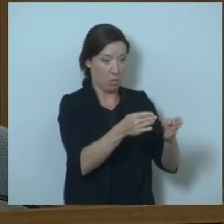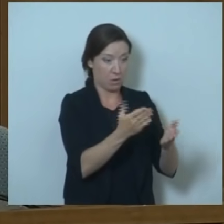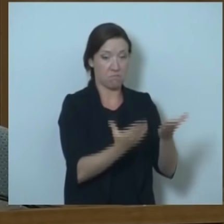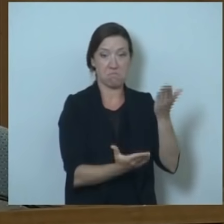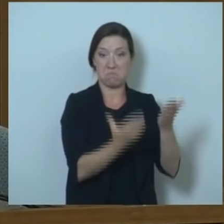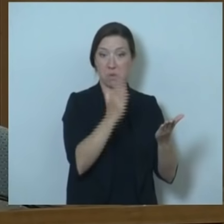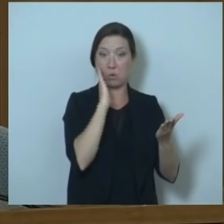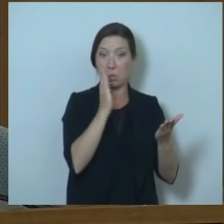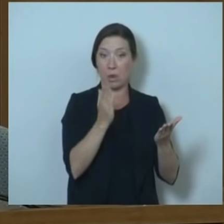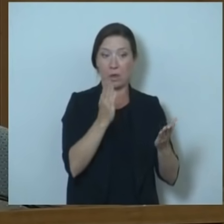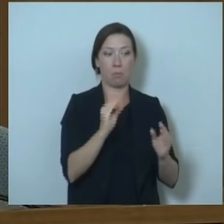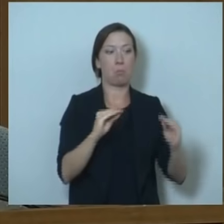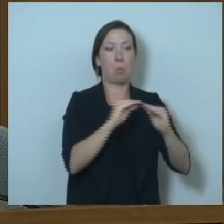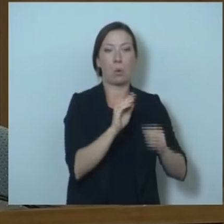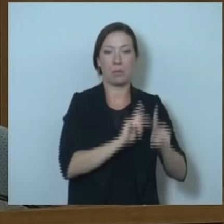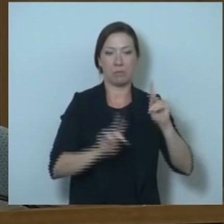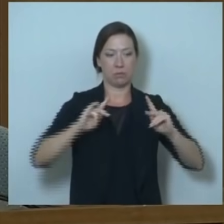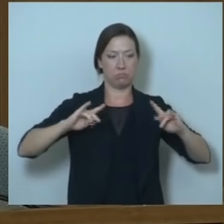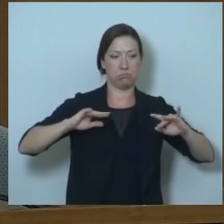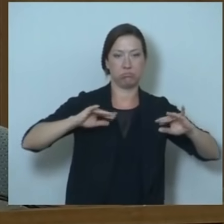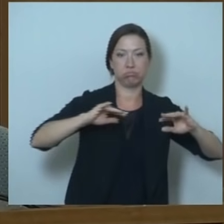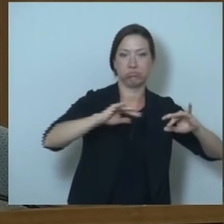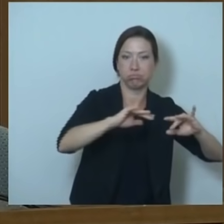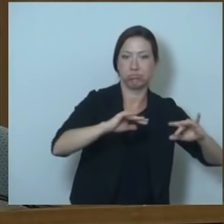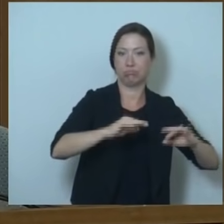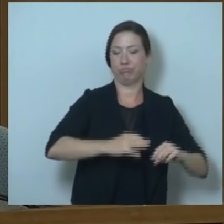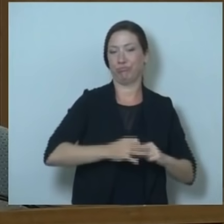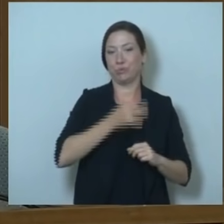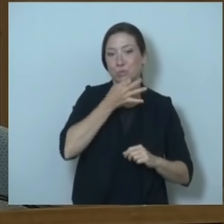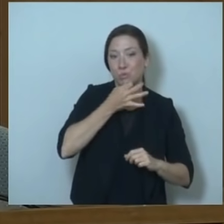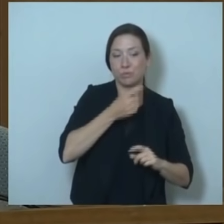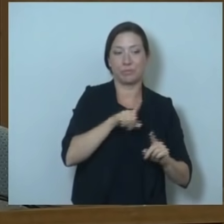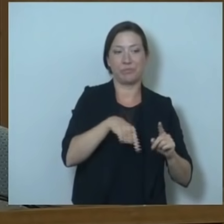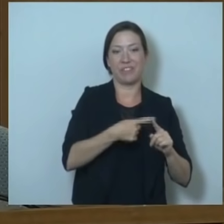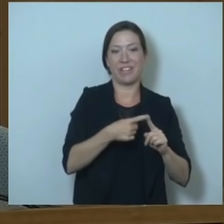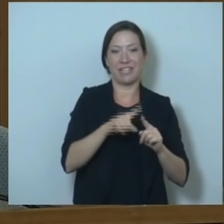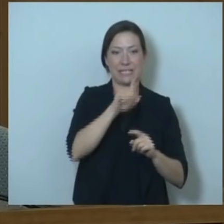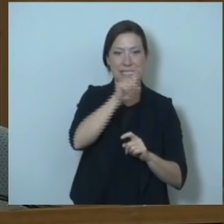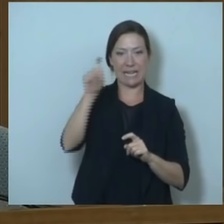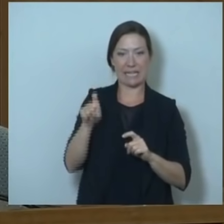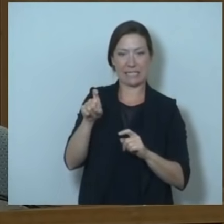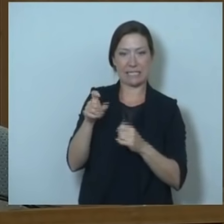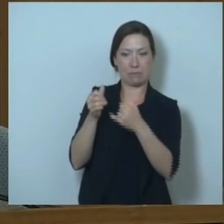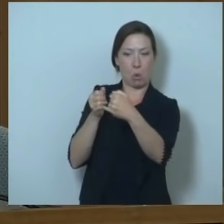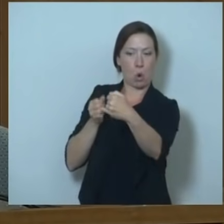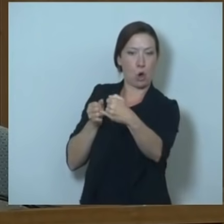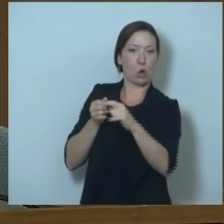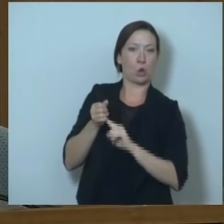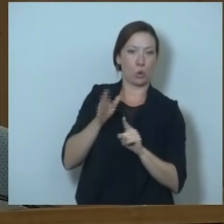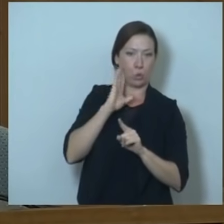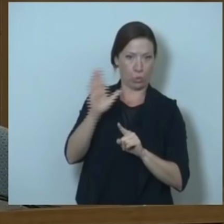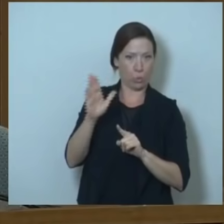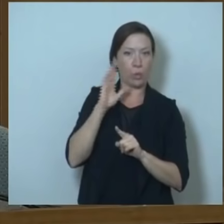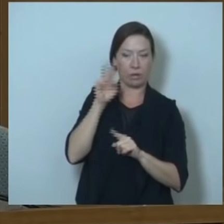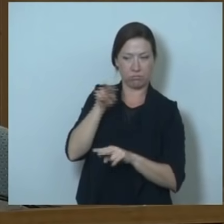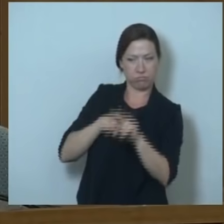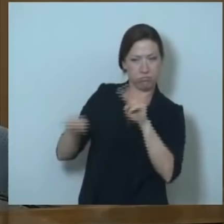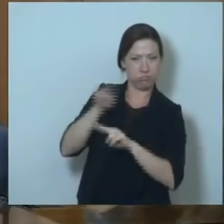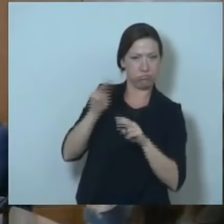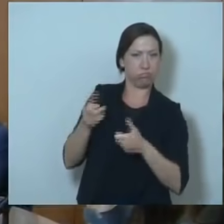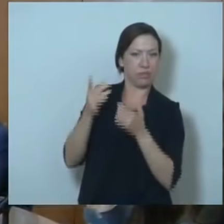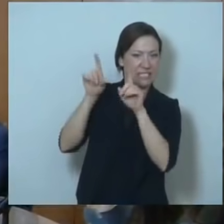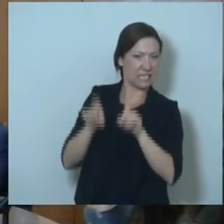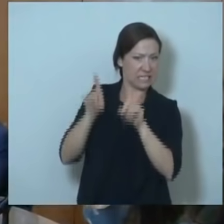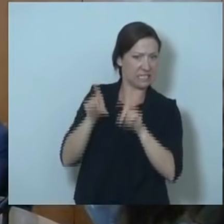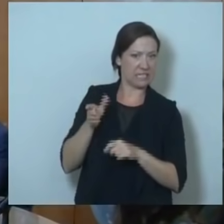activity in any recreational area, and also along the Texas border. And that's what we have today. Thank you. All right,